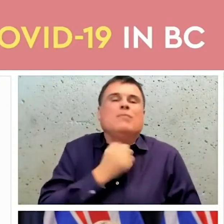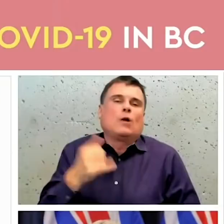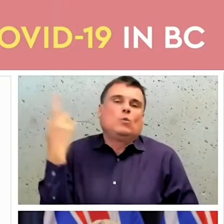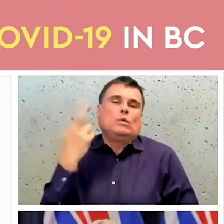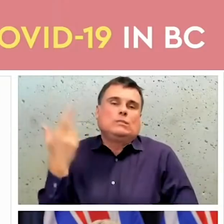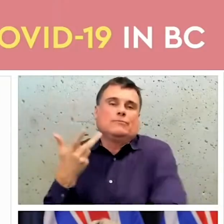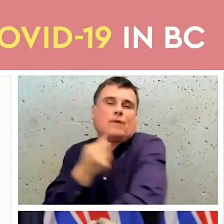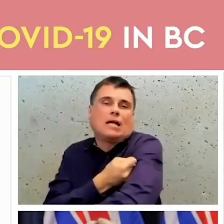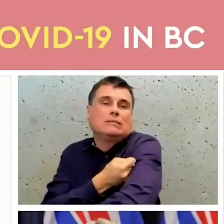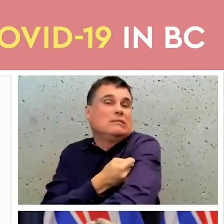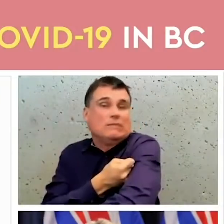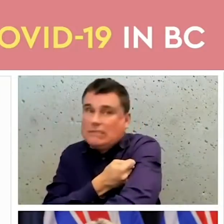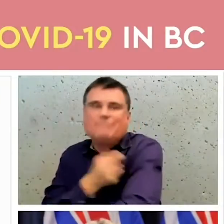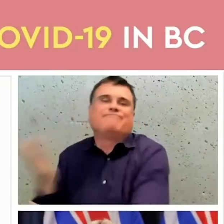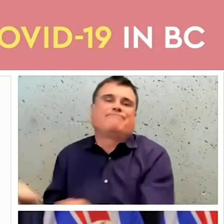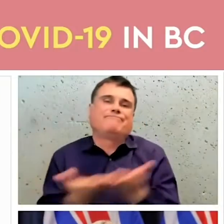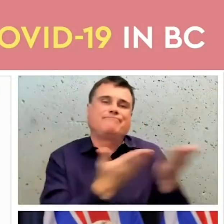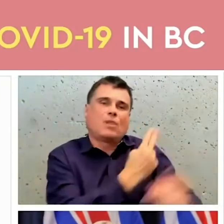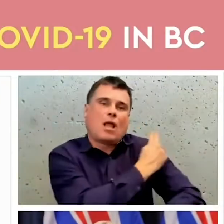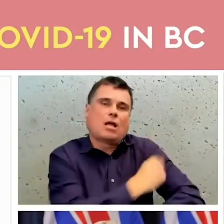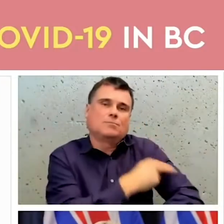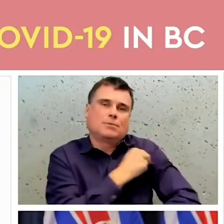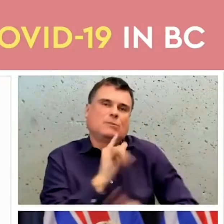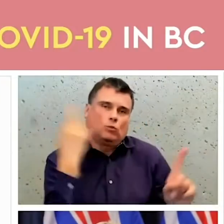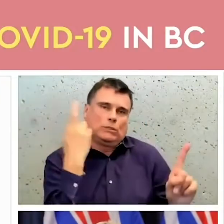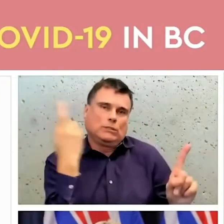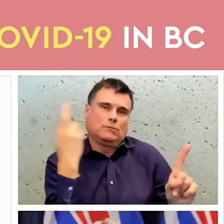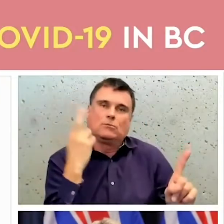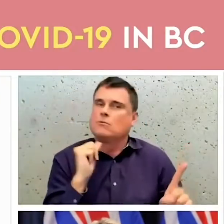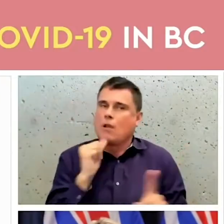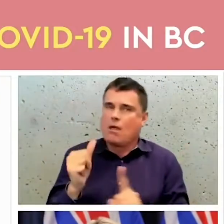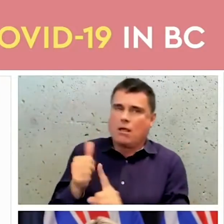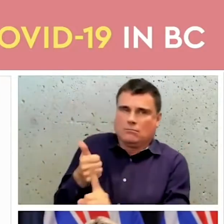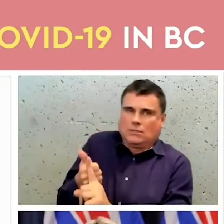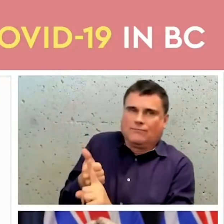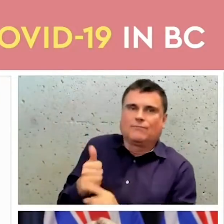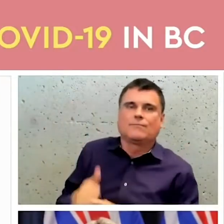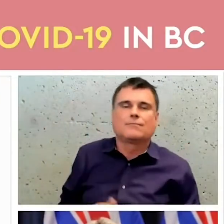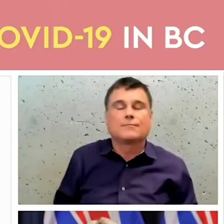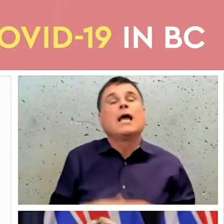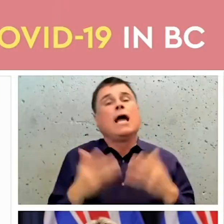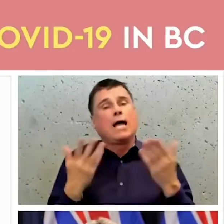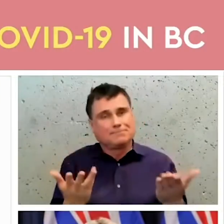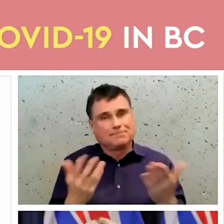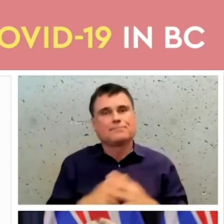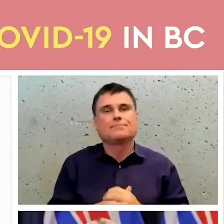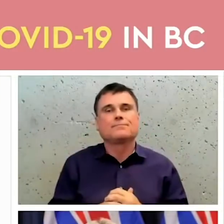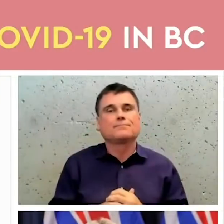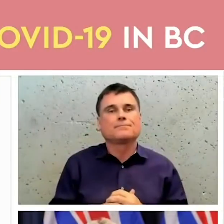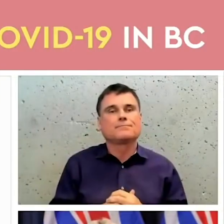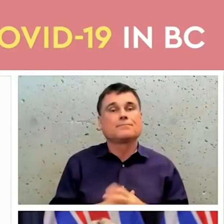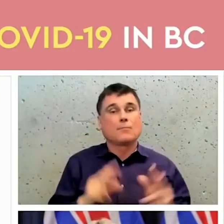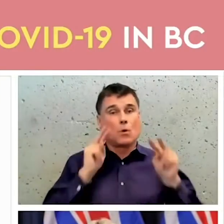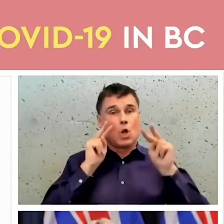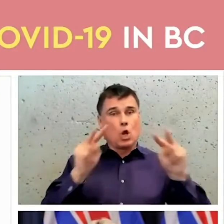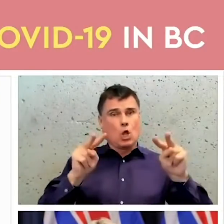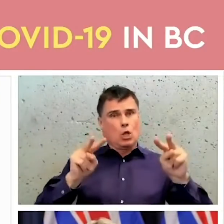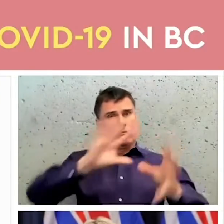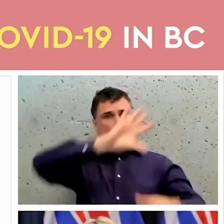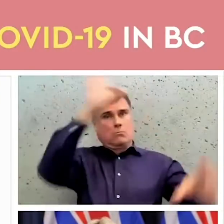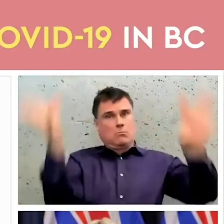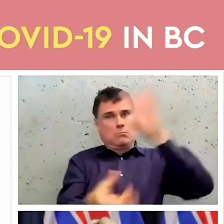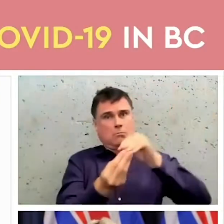that long-term effects are very, very rare. This shows us the pattern that we're seeing when lots of children are